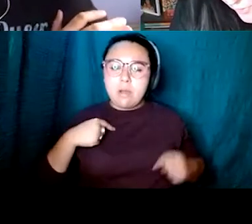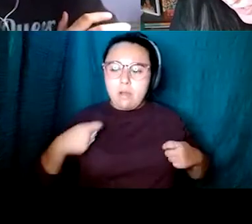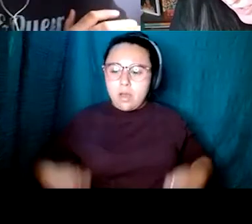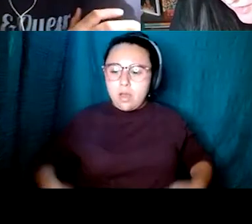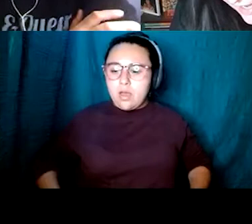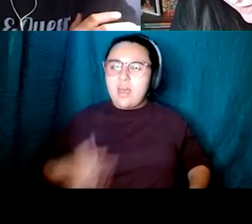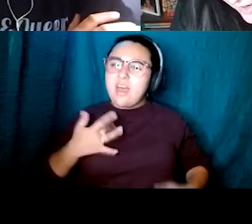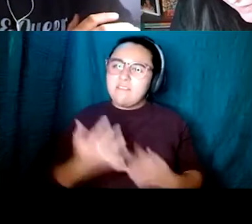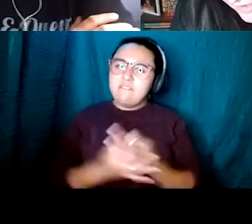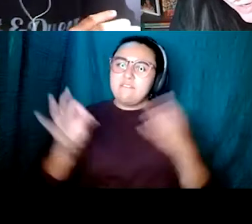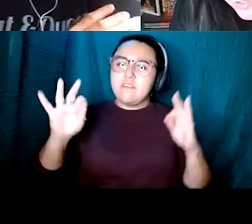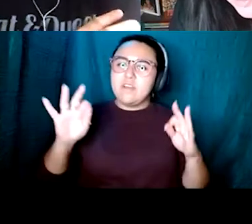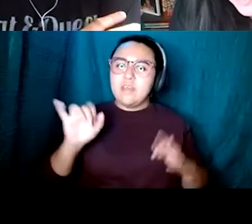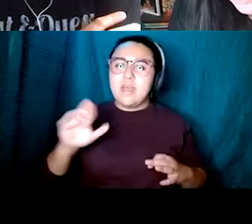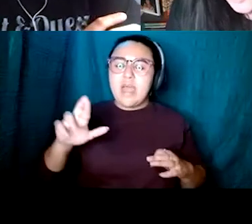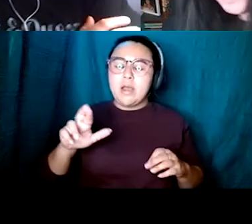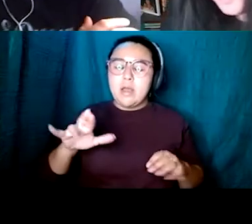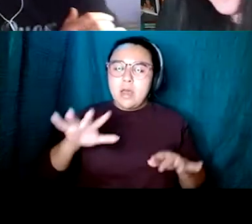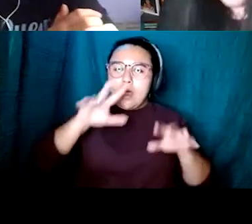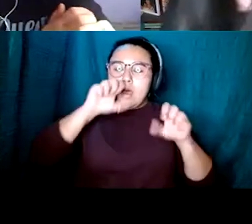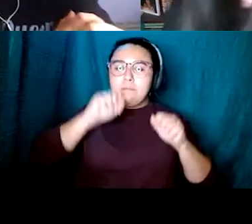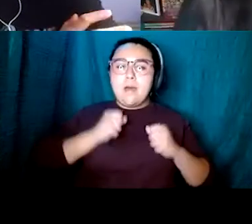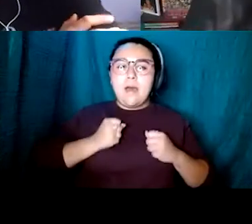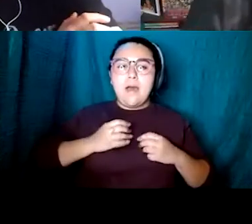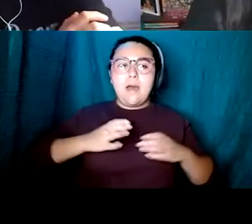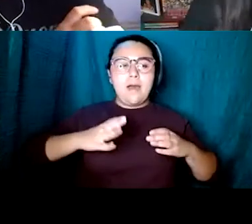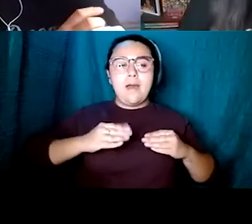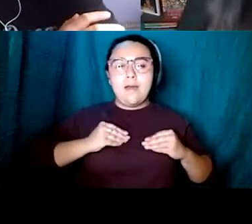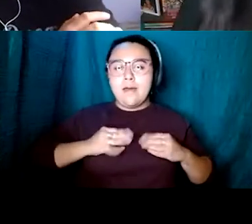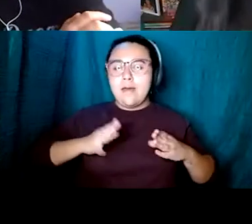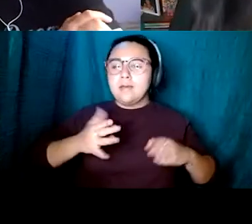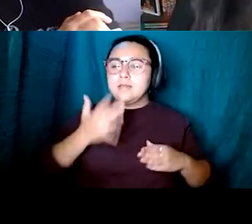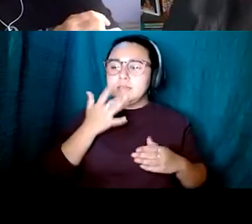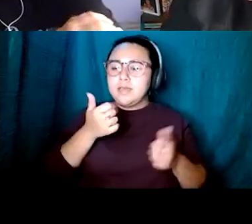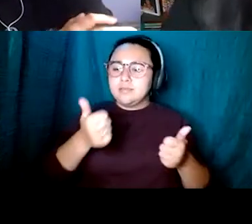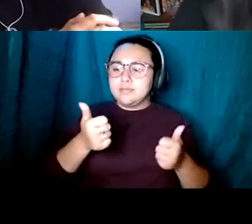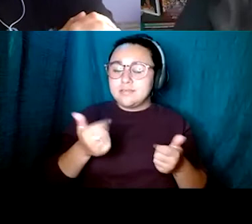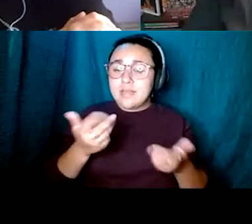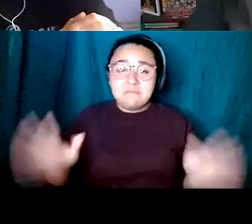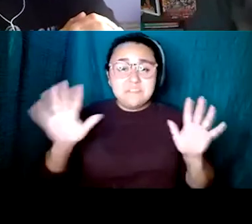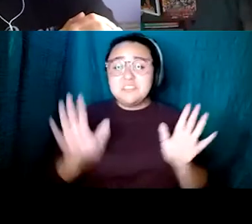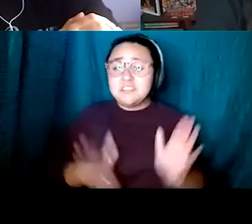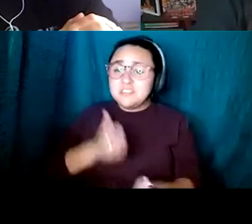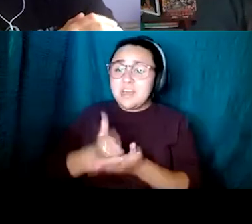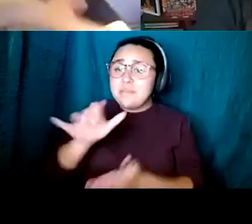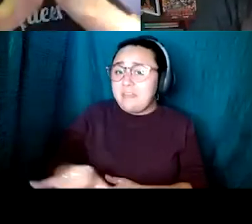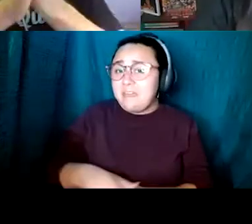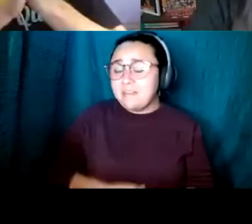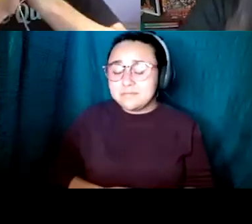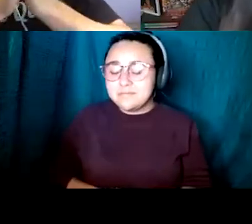more free, the air in my lungs never tasting so crisp. And I'll stop there.